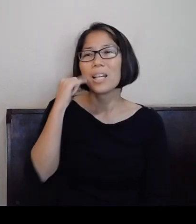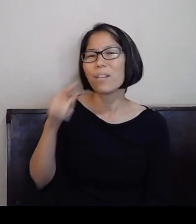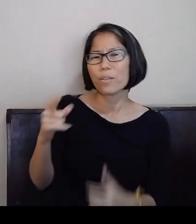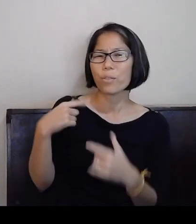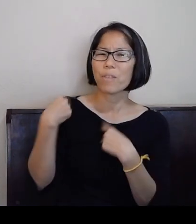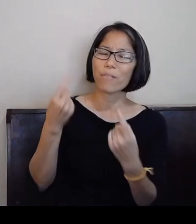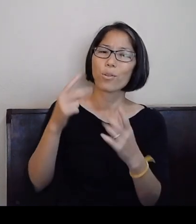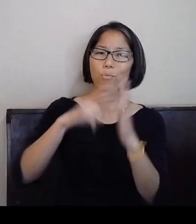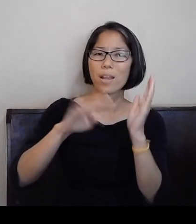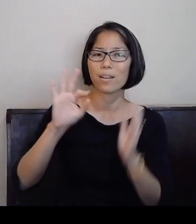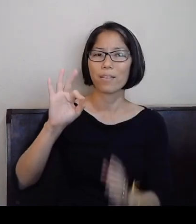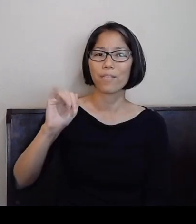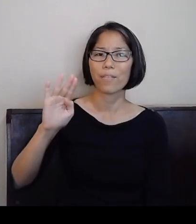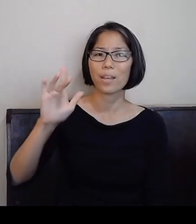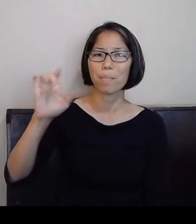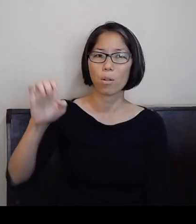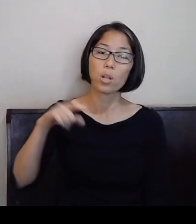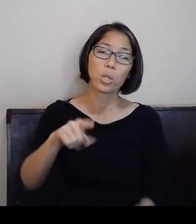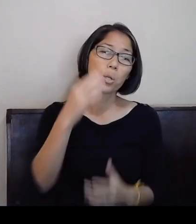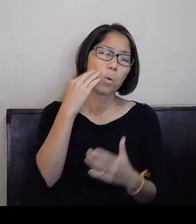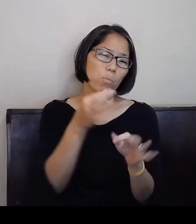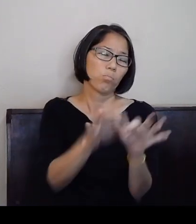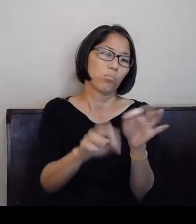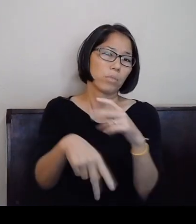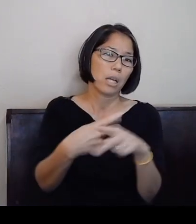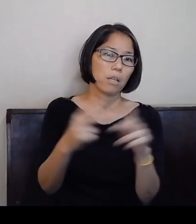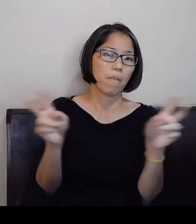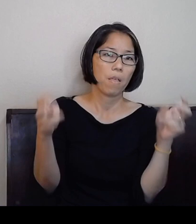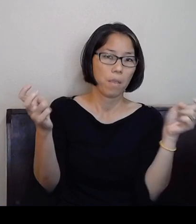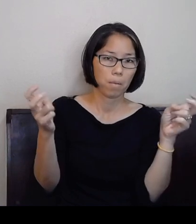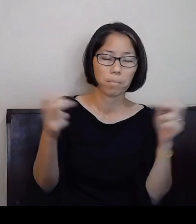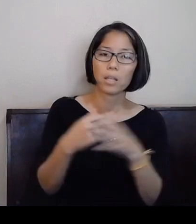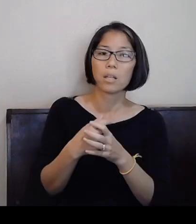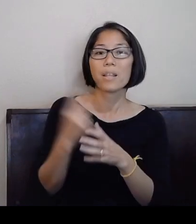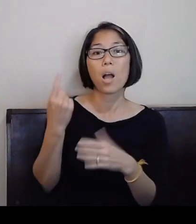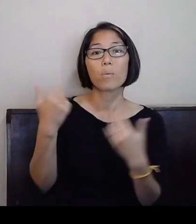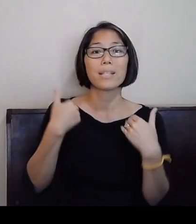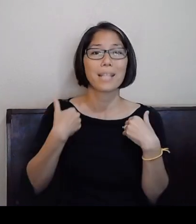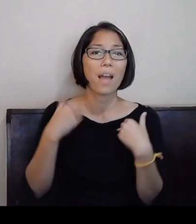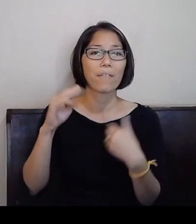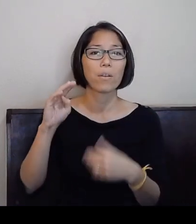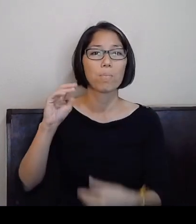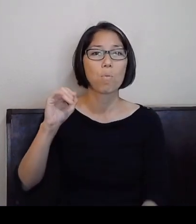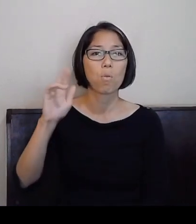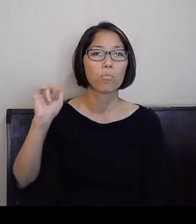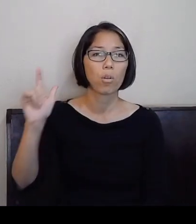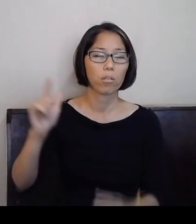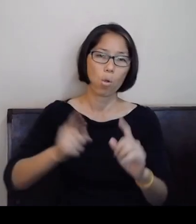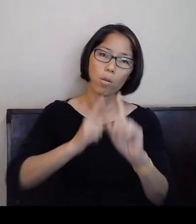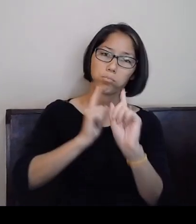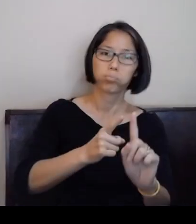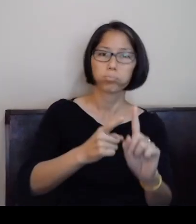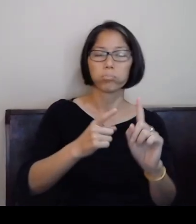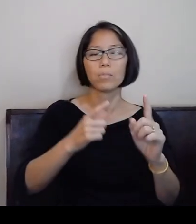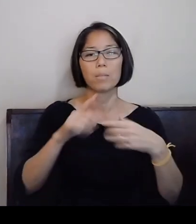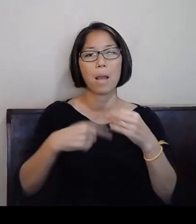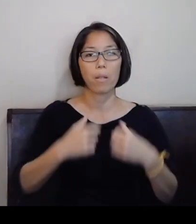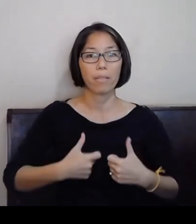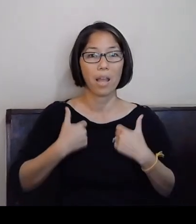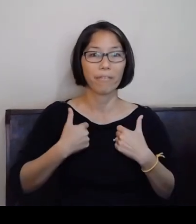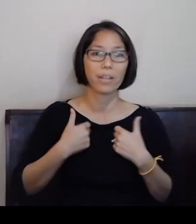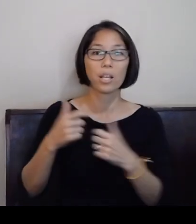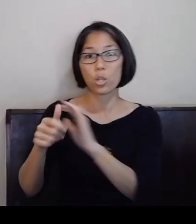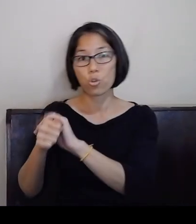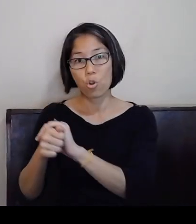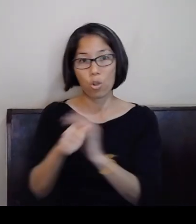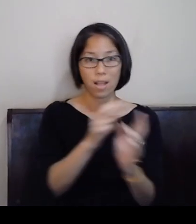If you've ever read a fable, you already know a simple type of theme. Fables always include a moral, a lesson about life. Take the tortoise